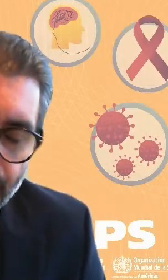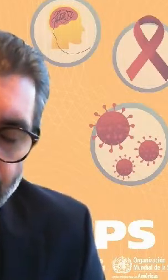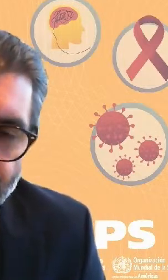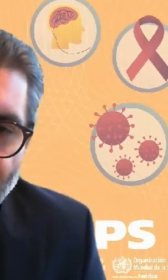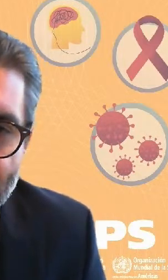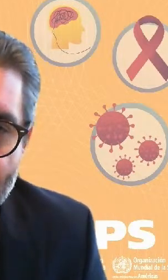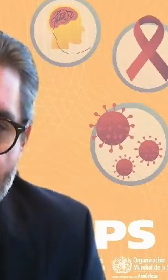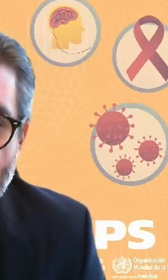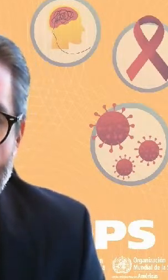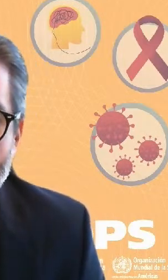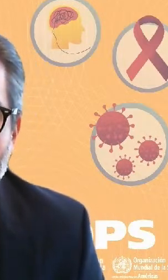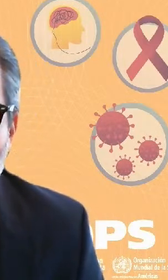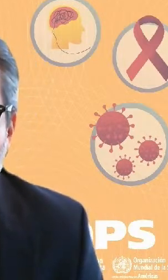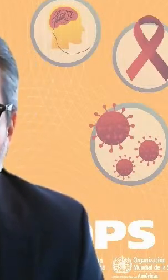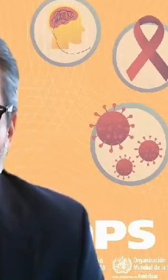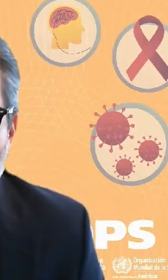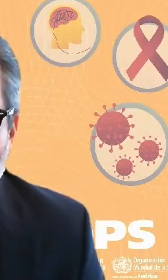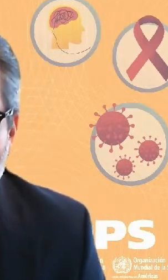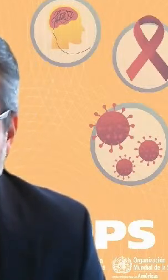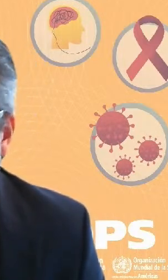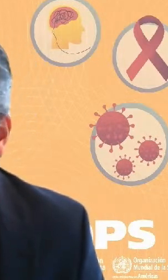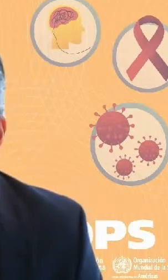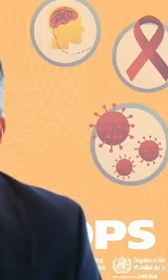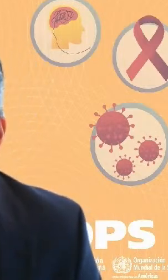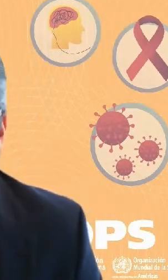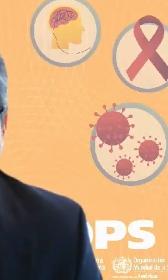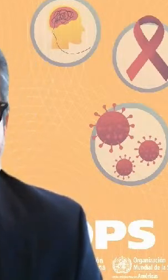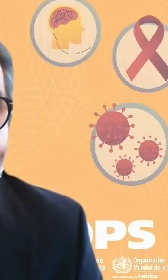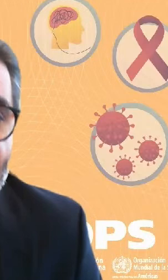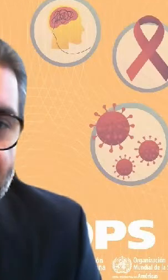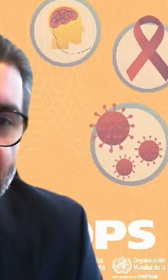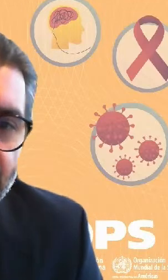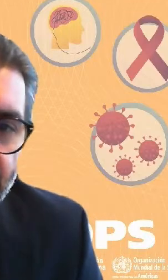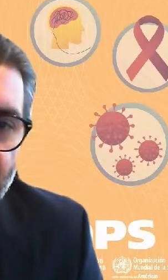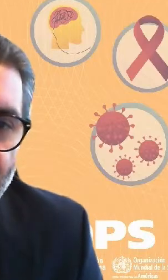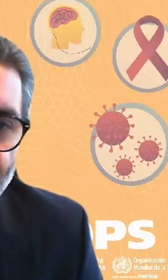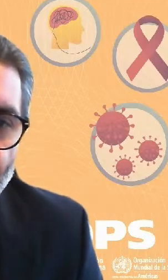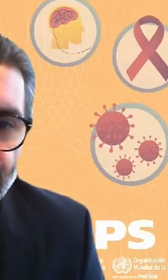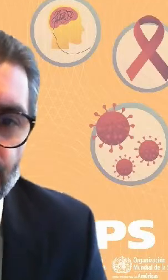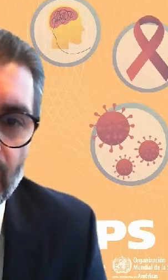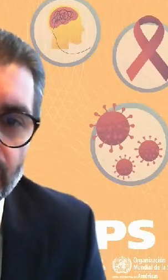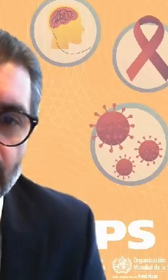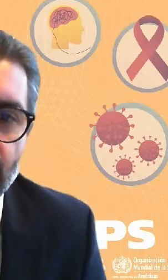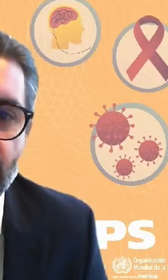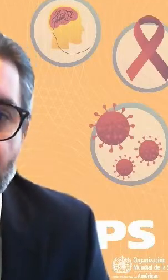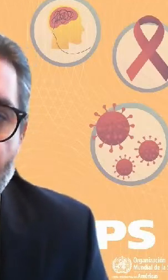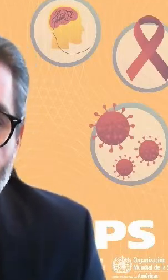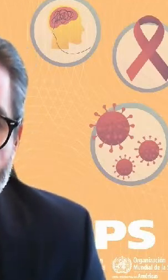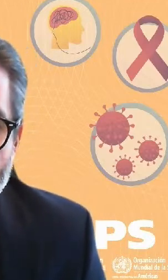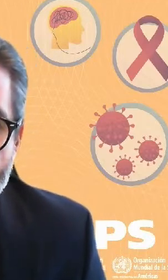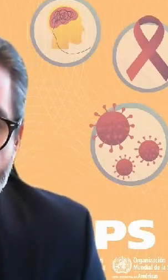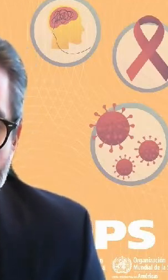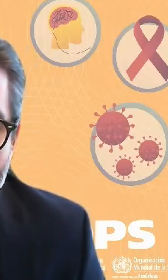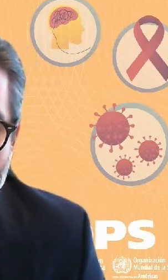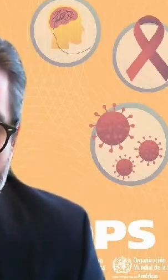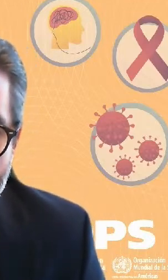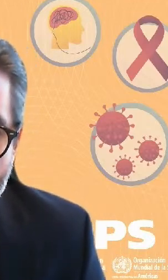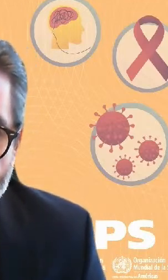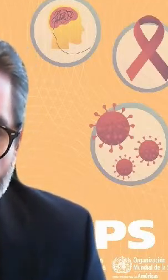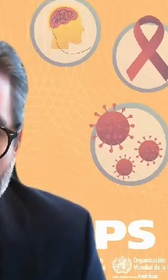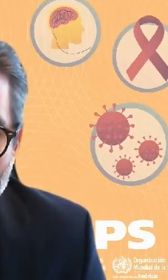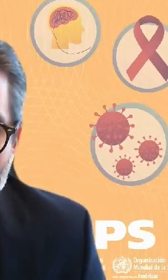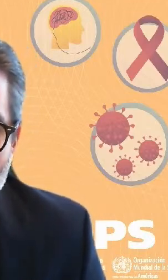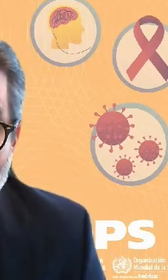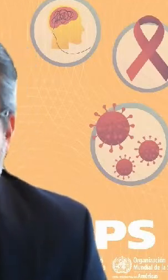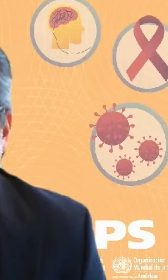of mental health financing in the region of the Americas, which really sets the stage for our country case